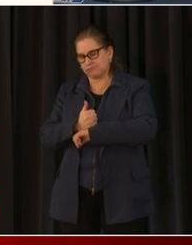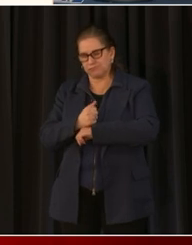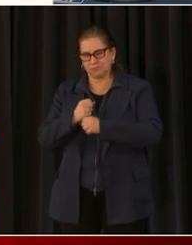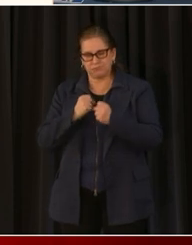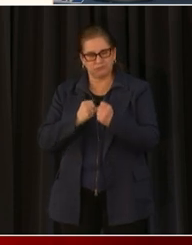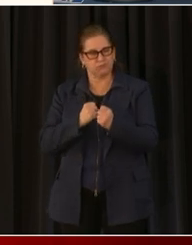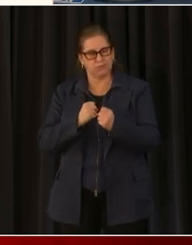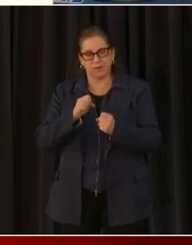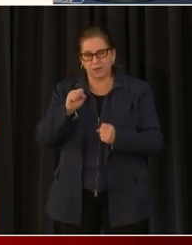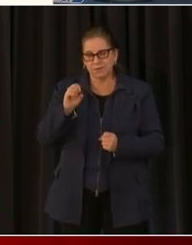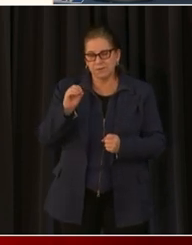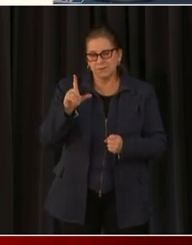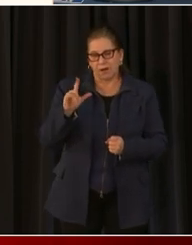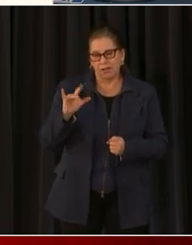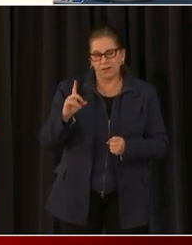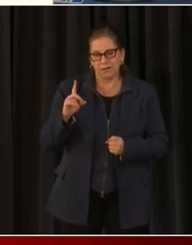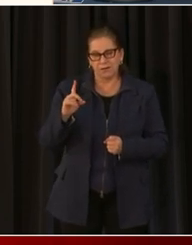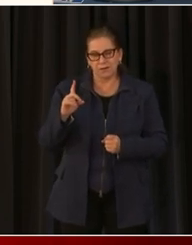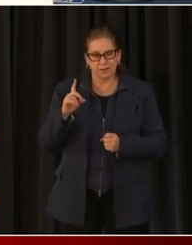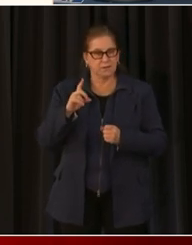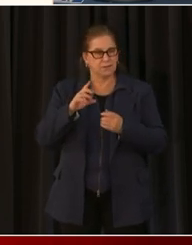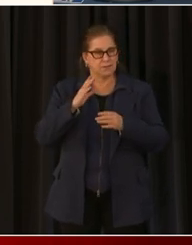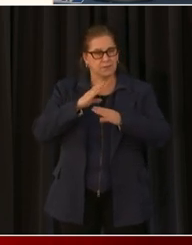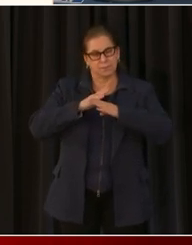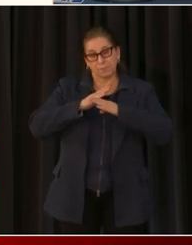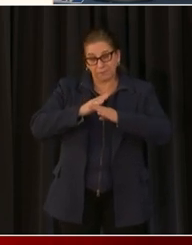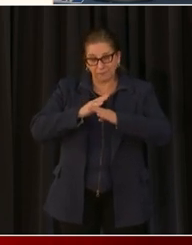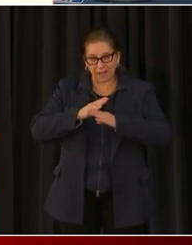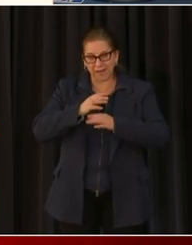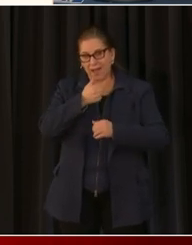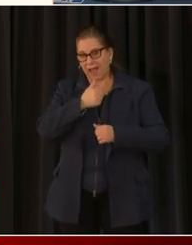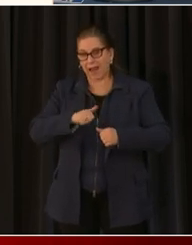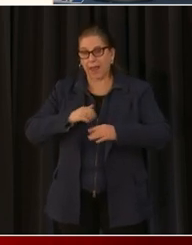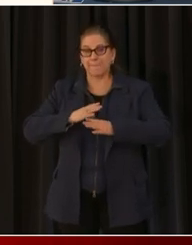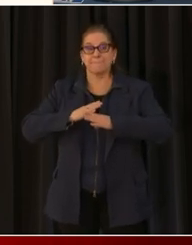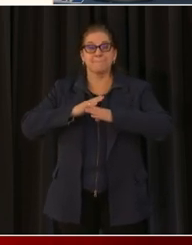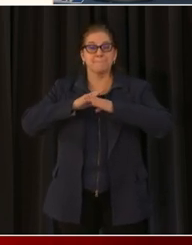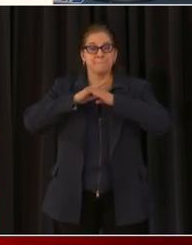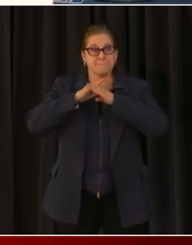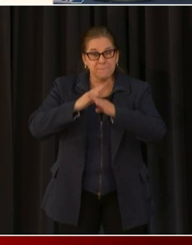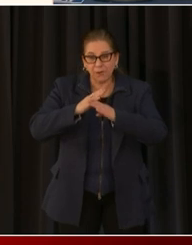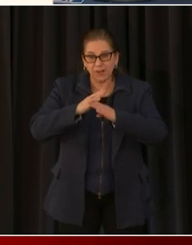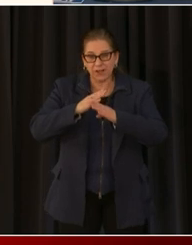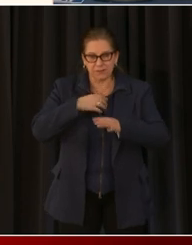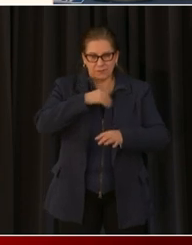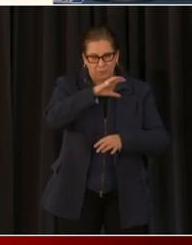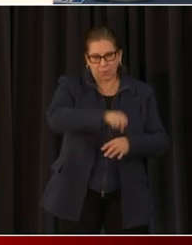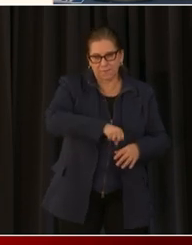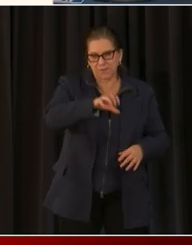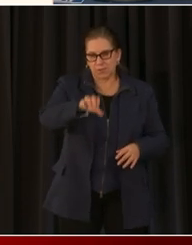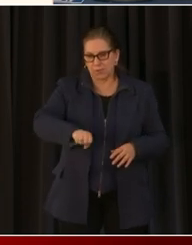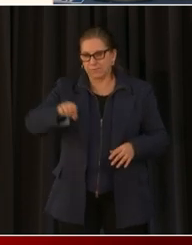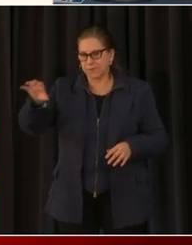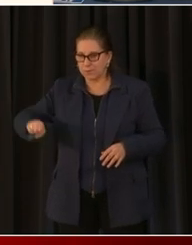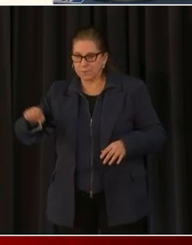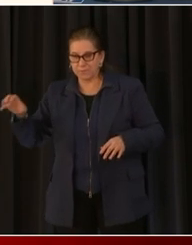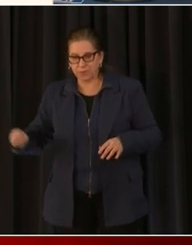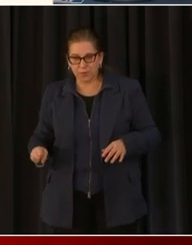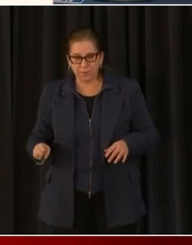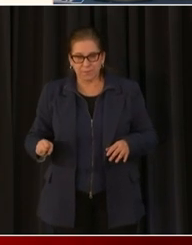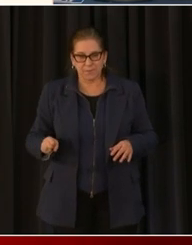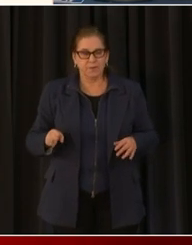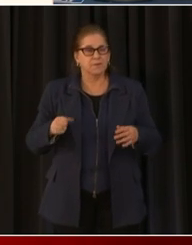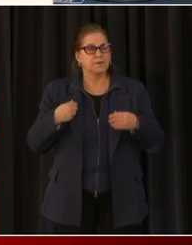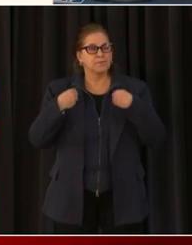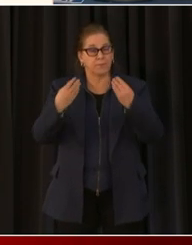to proactive troubleshoot any barriers that schools may be realizing. And then finally, we want to maintain our critical